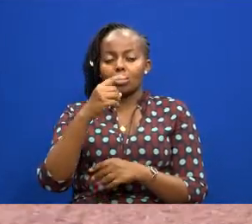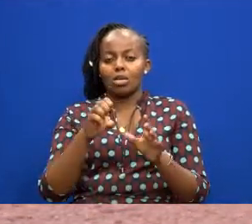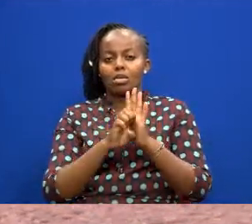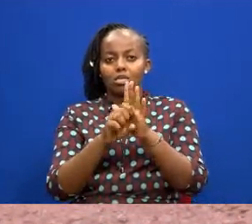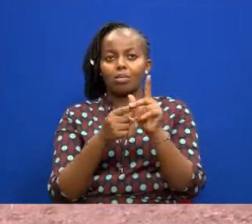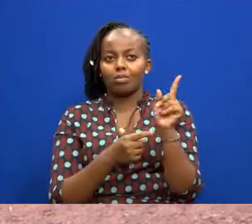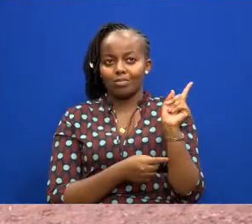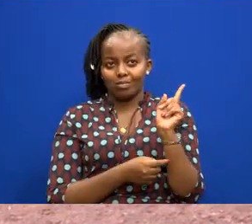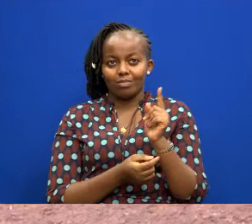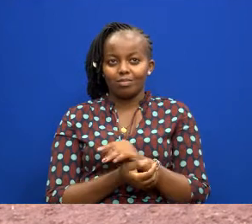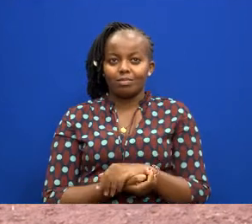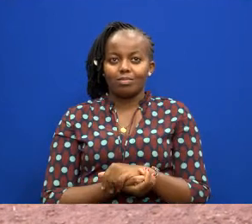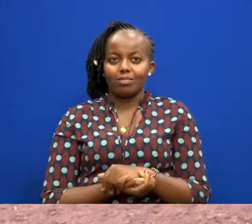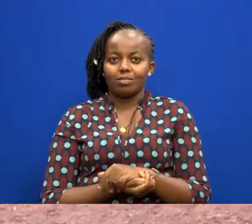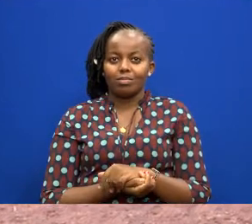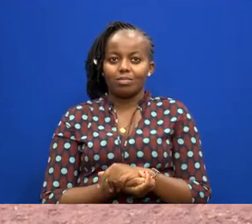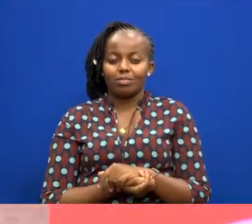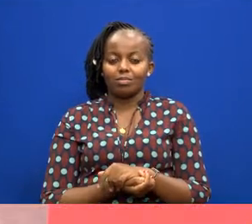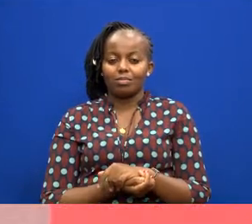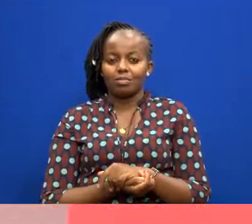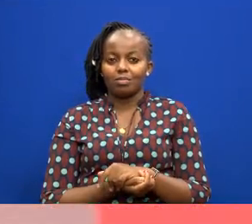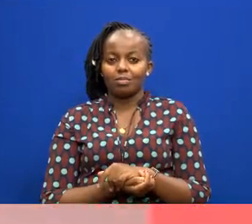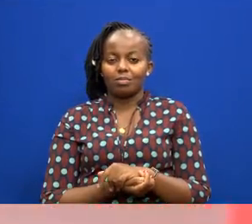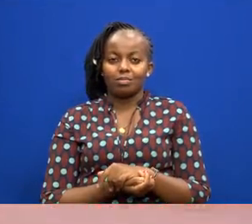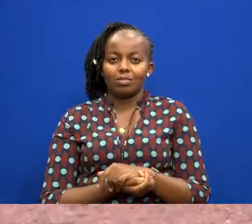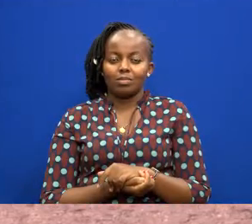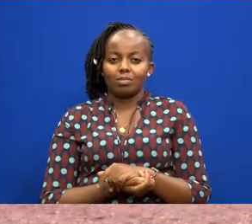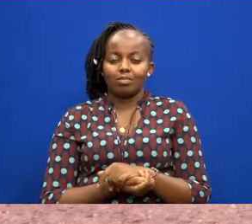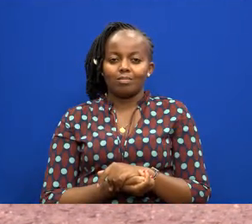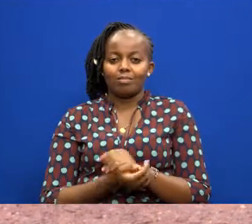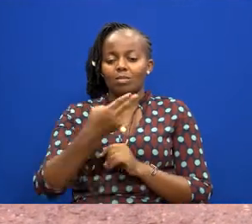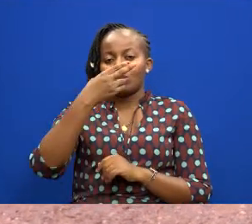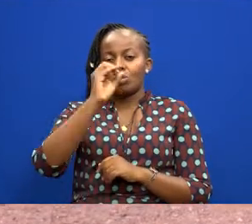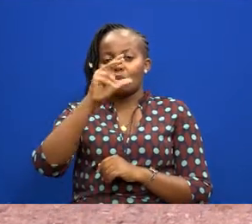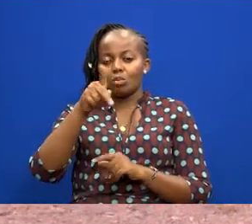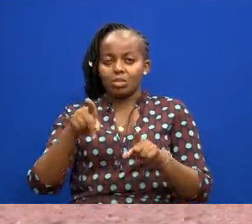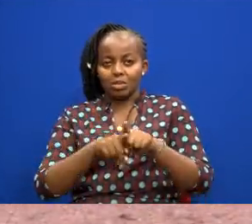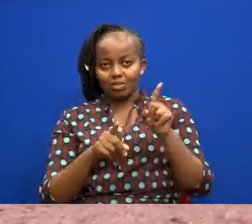example. It's on 3. Hop. When you get here,